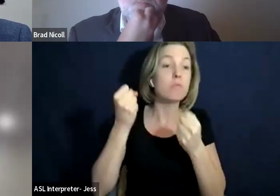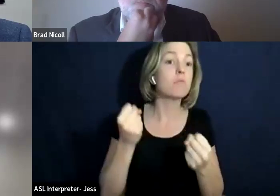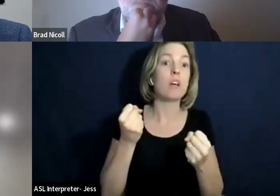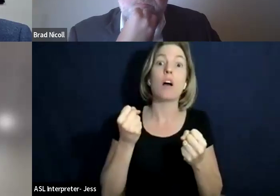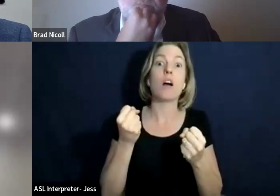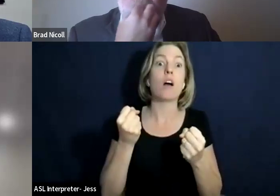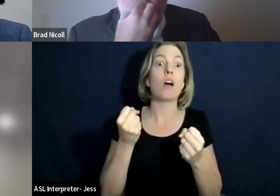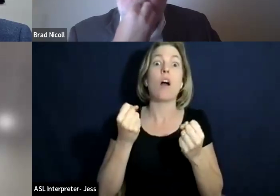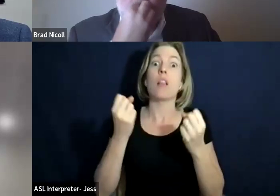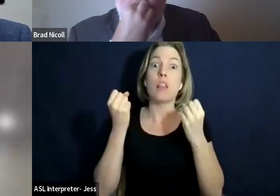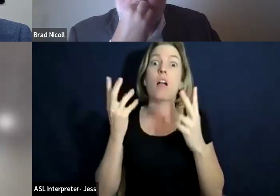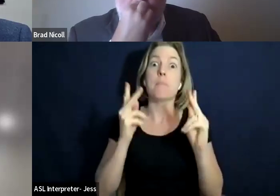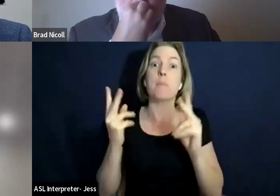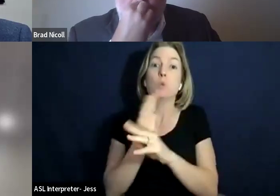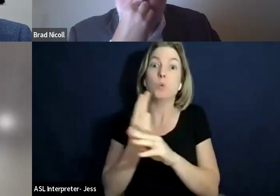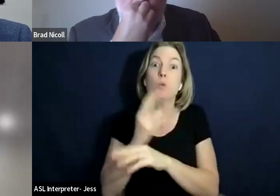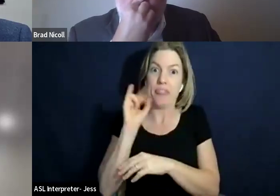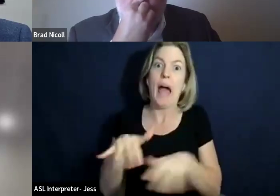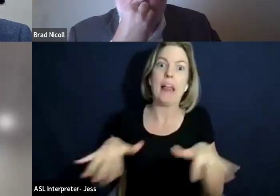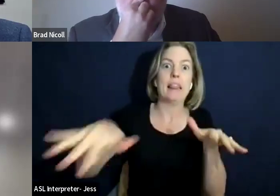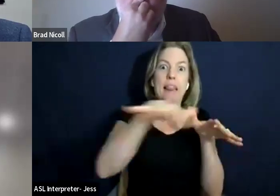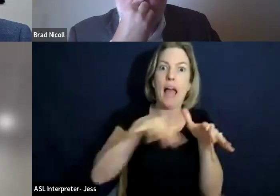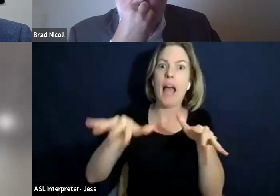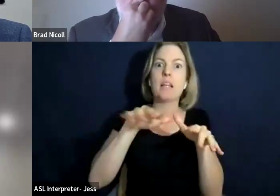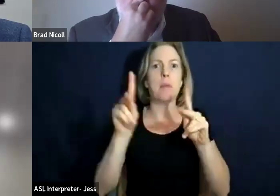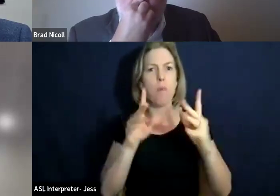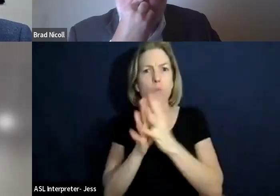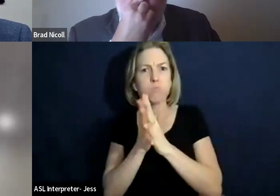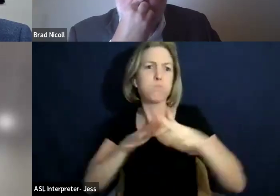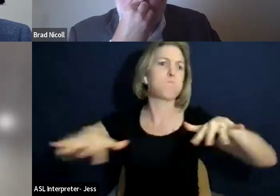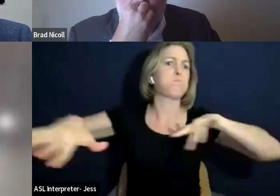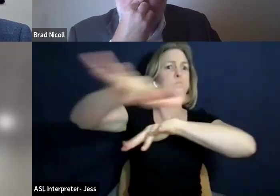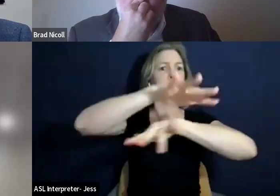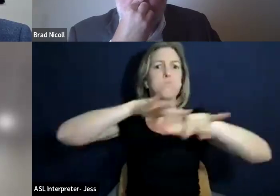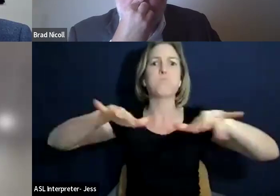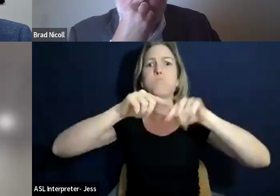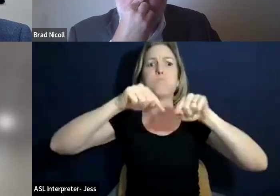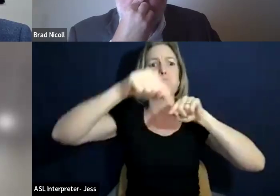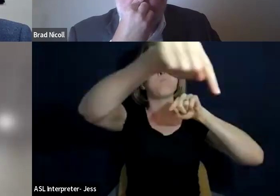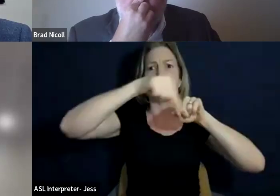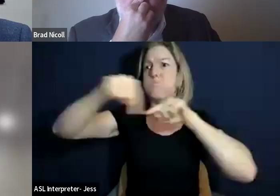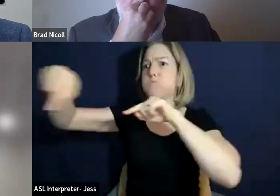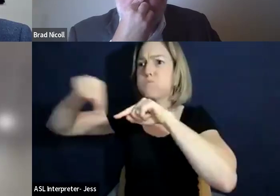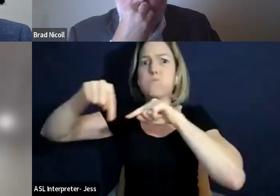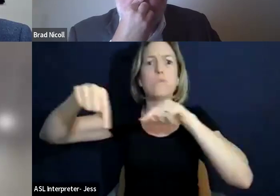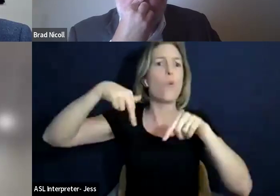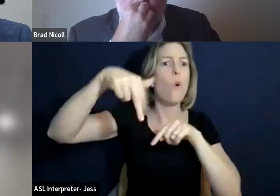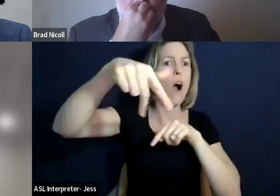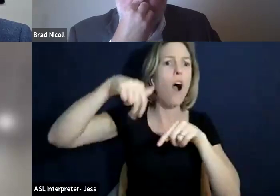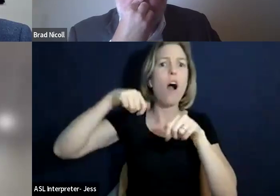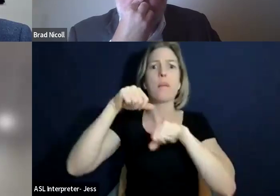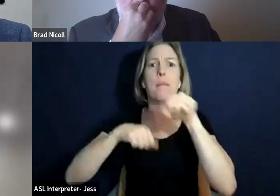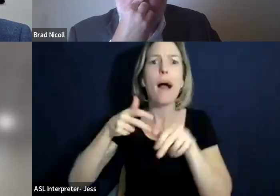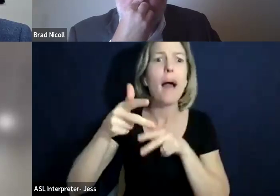very well used for people moving from one place to another, walks, bikes,